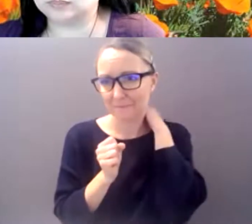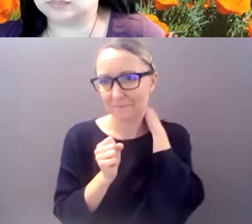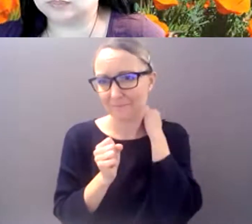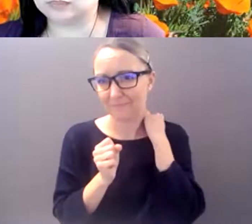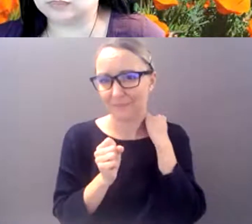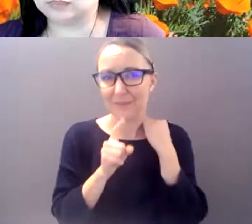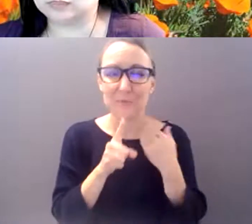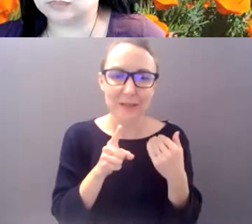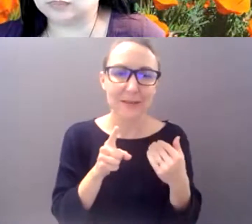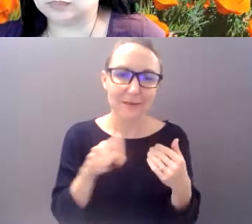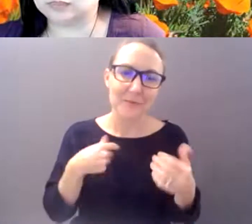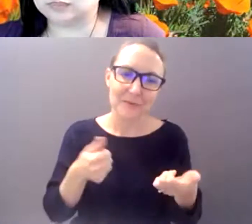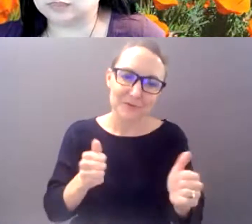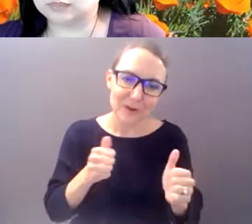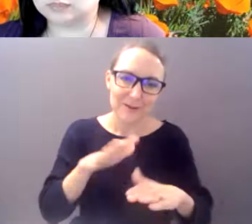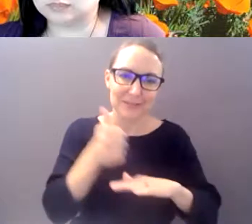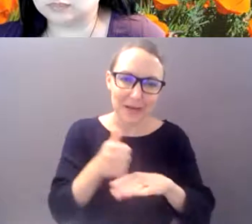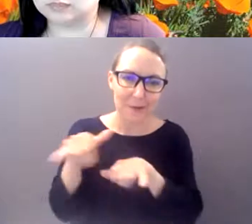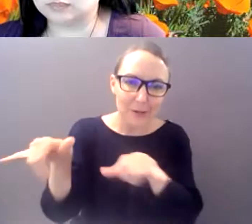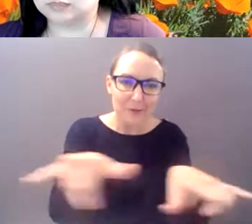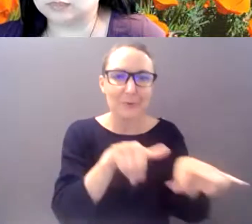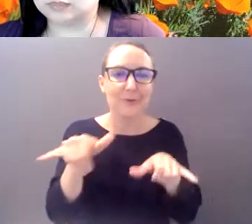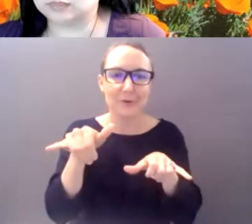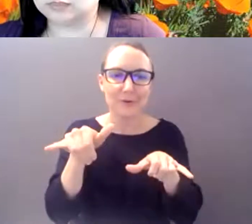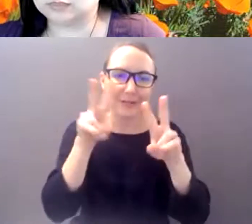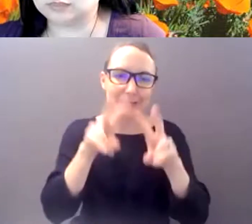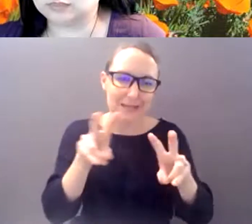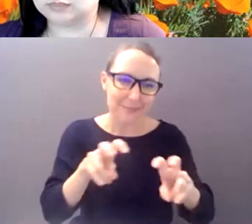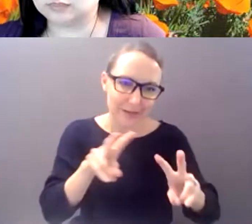attempts over the years to attempt to create a universal assessment. And it's something